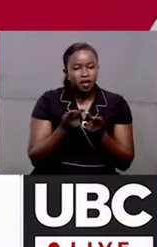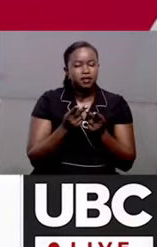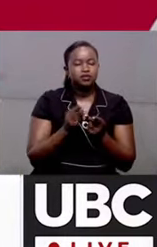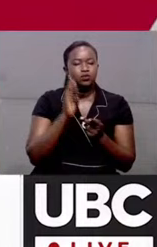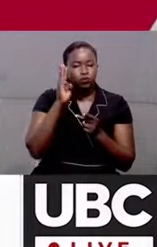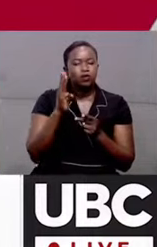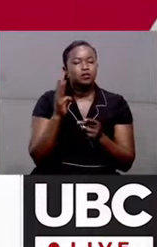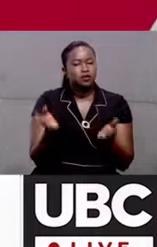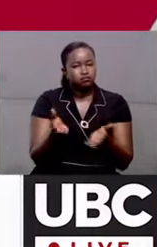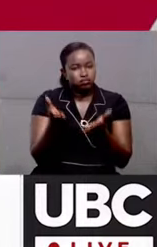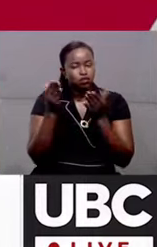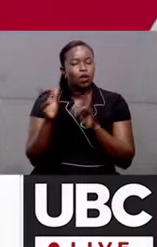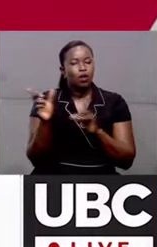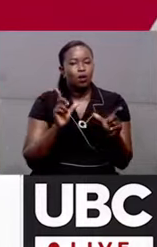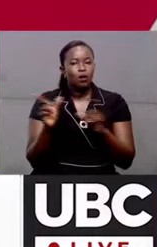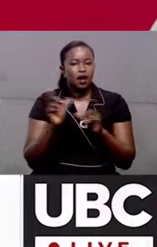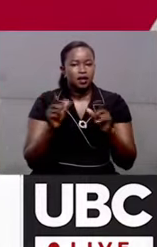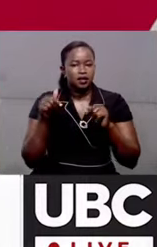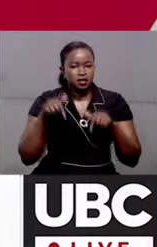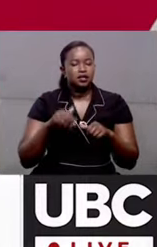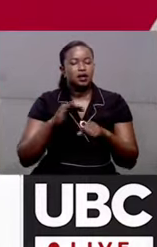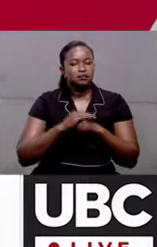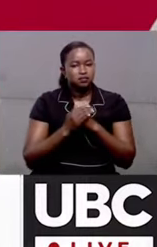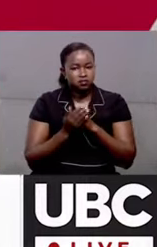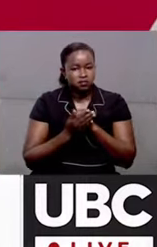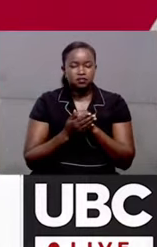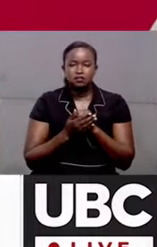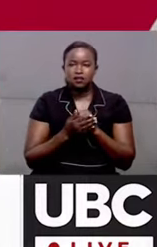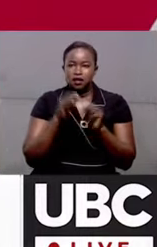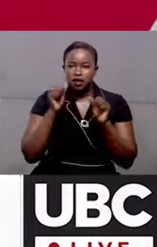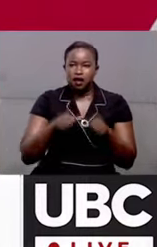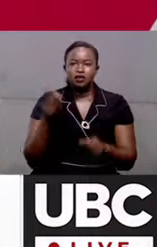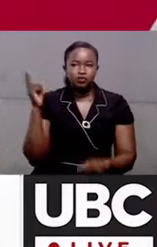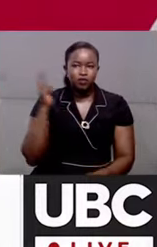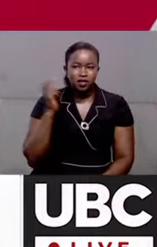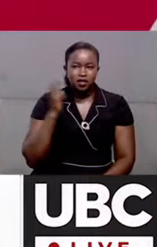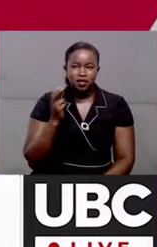on locally. Can we hear?